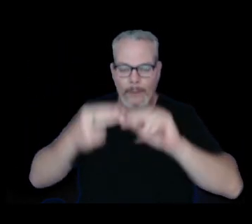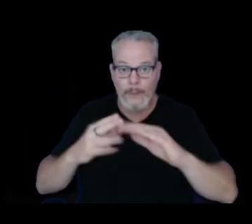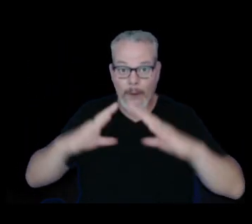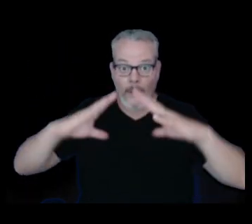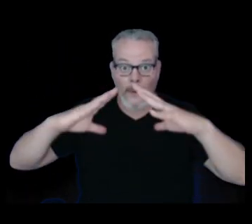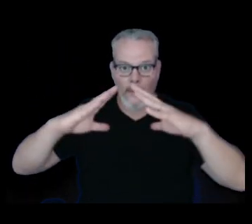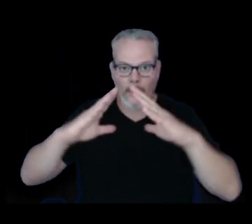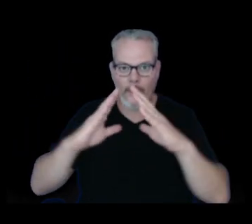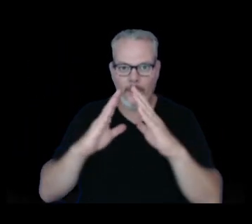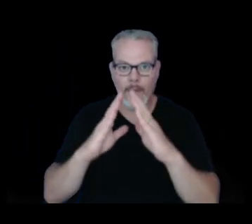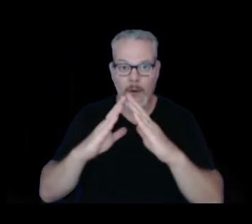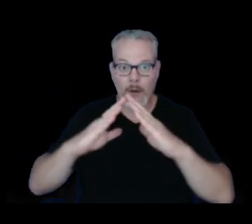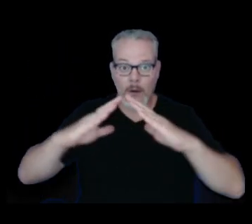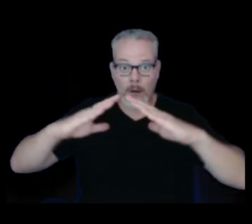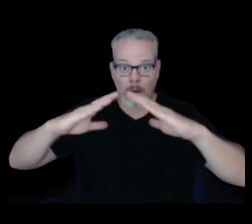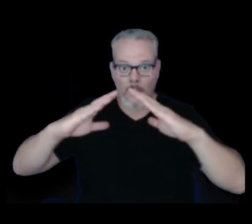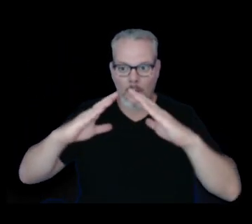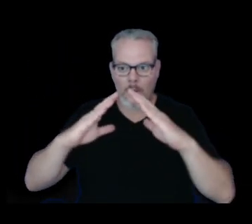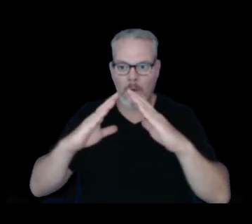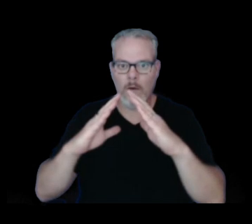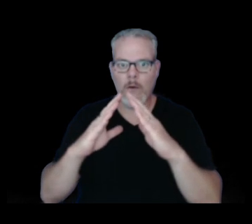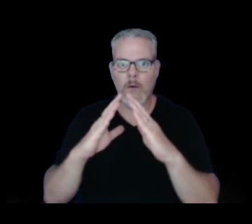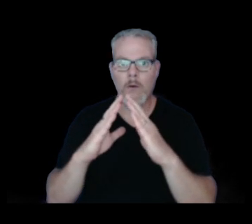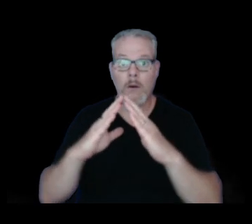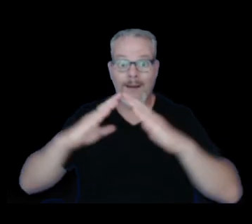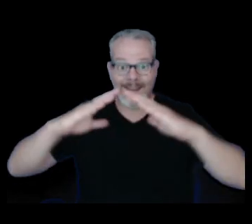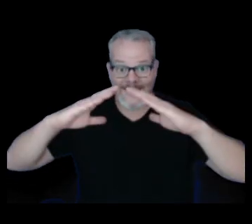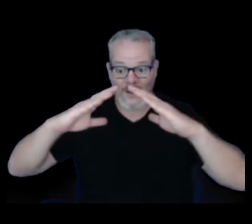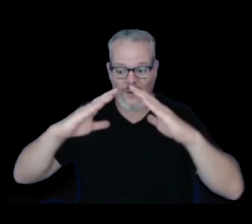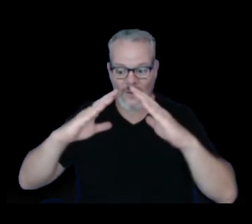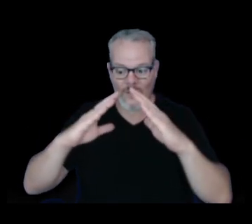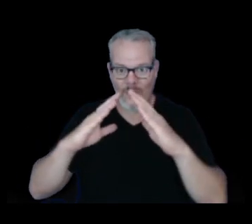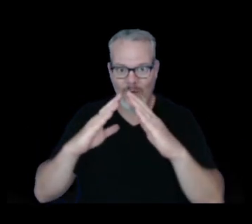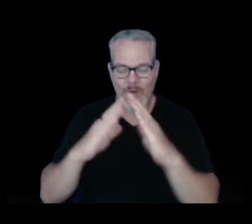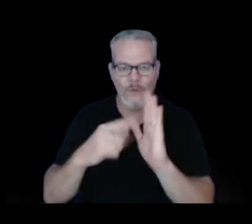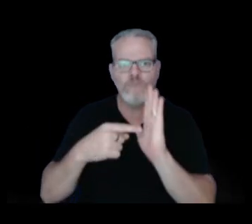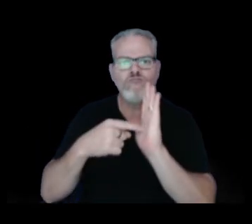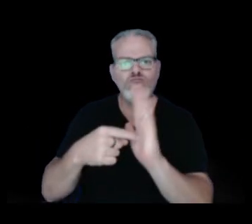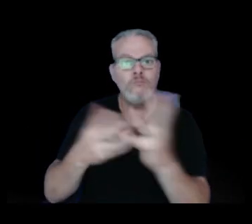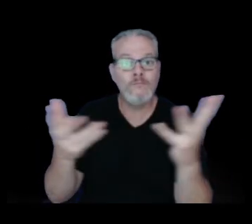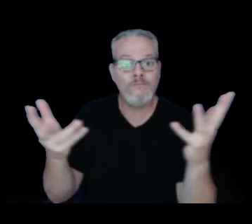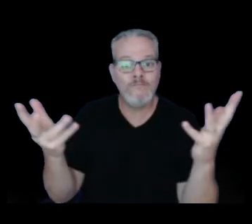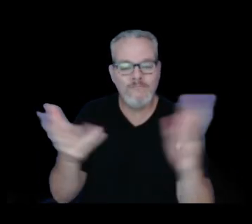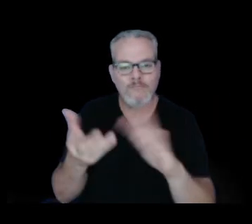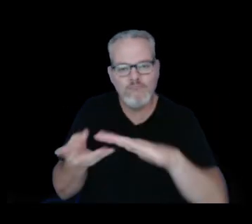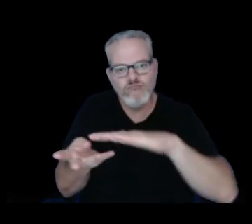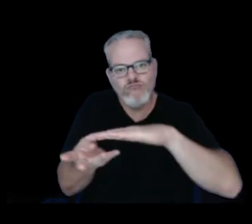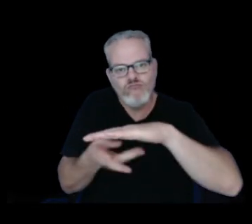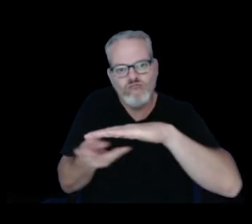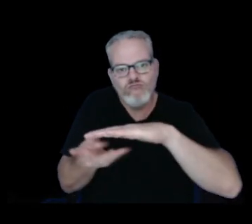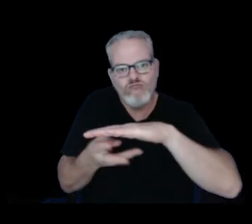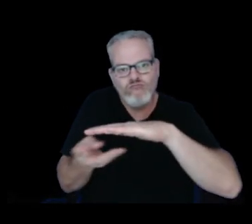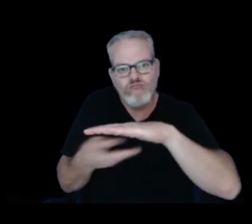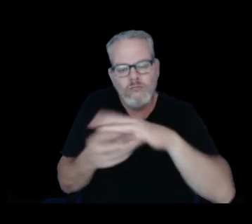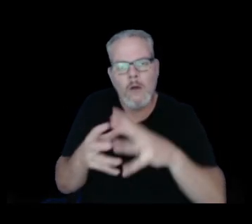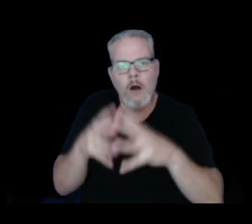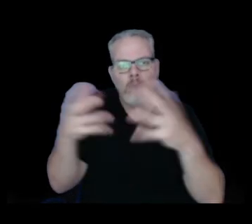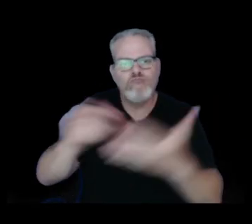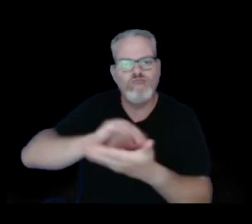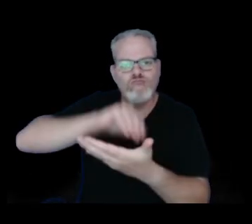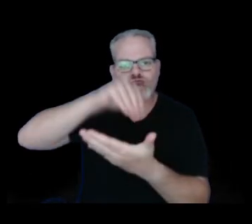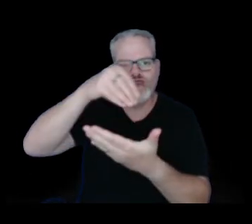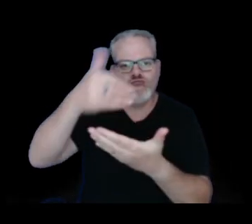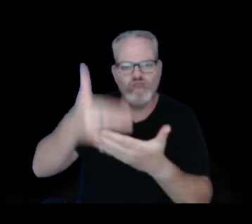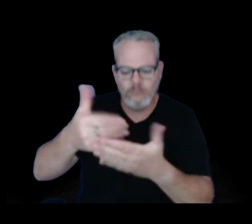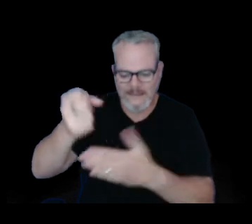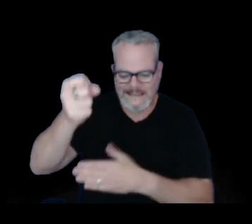contracting. And this likely is reflecting the pulse of magma that are moving through that main caldera area and then south into